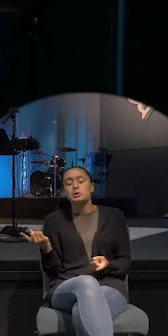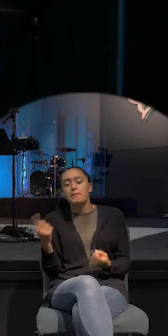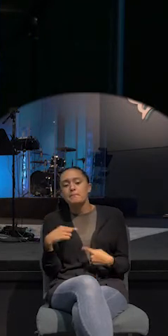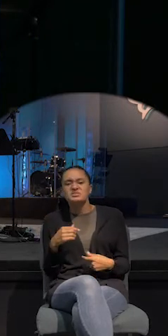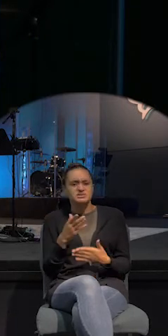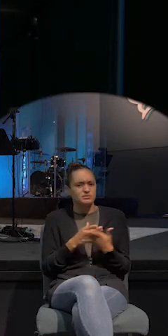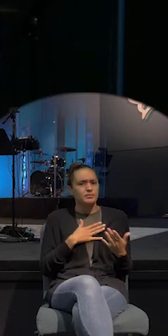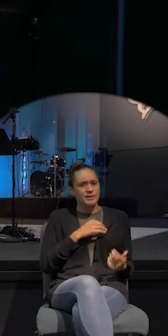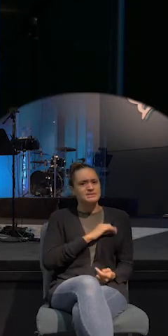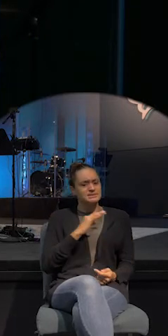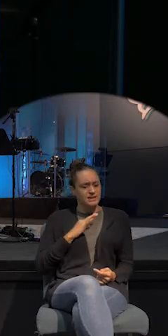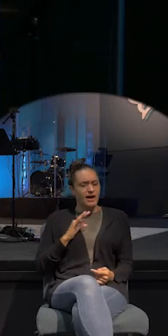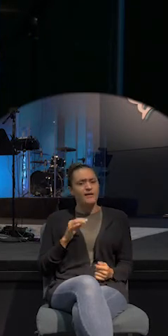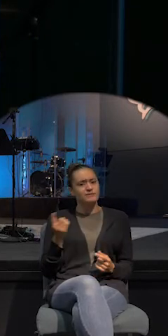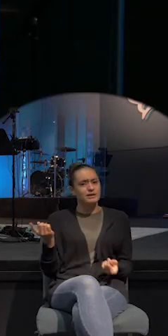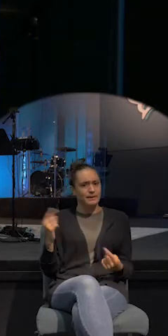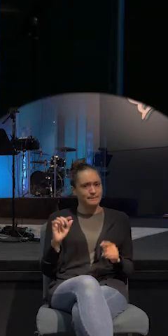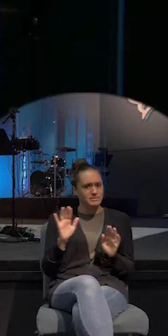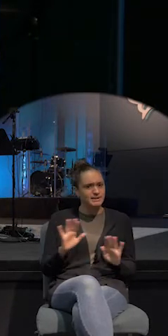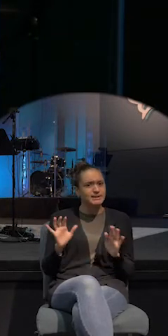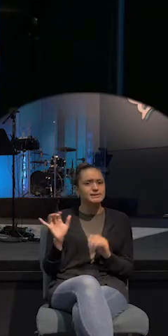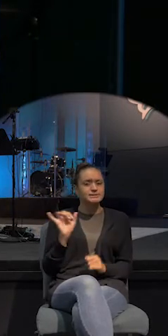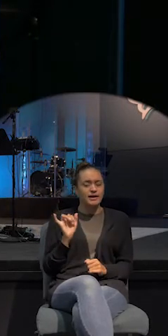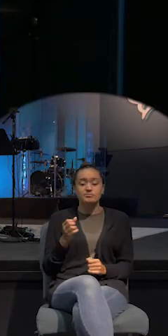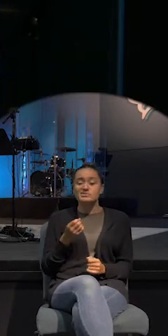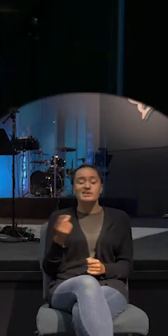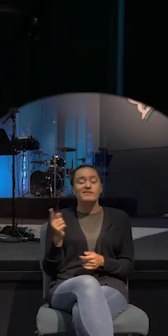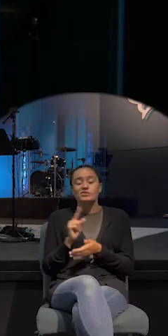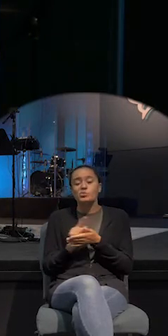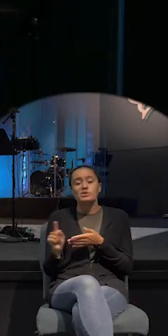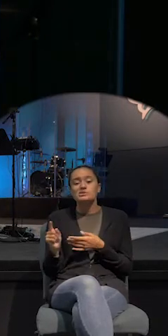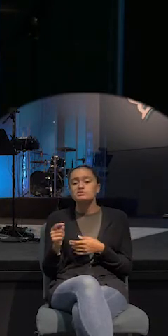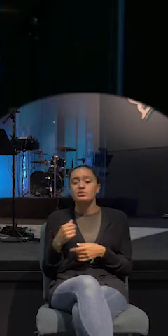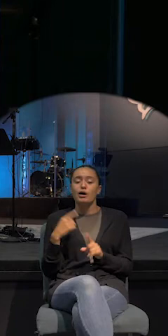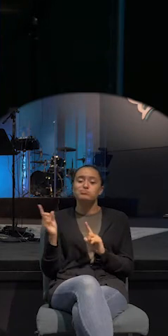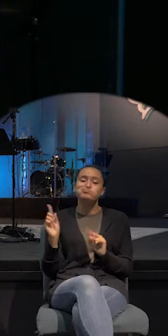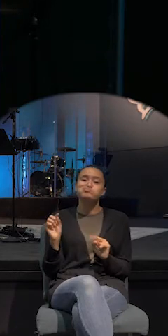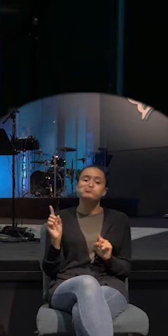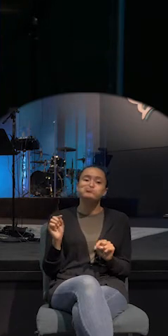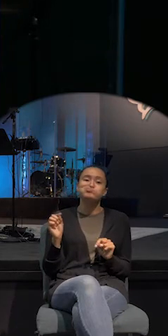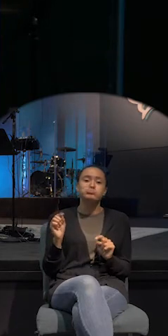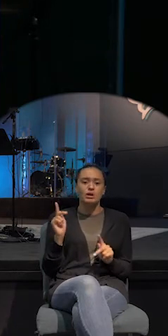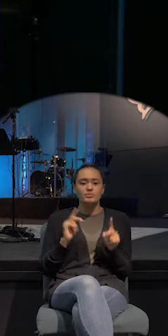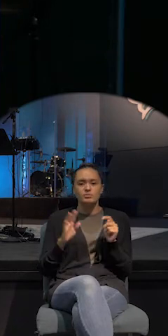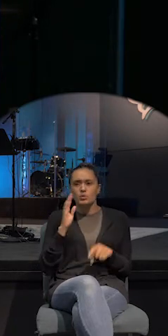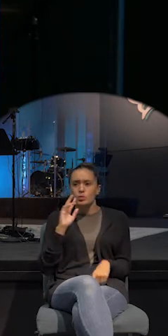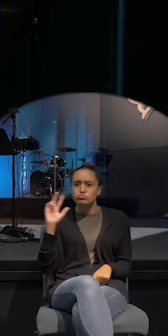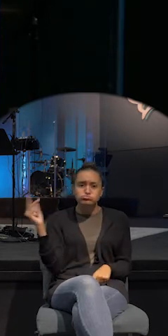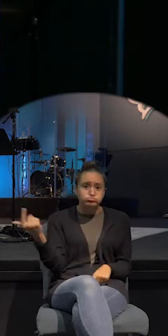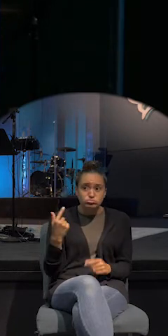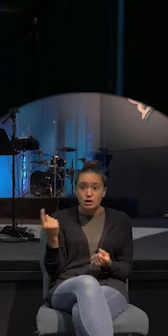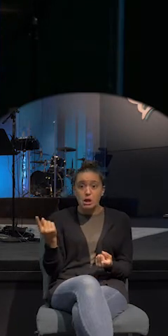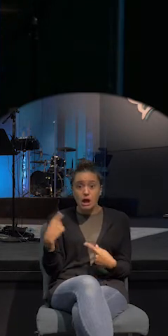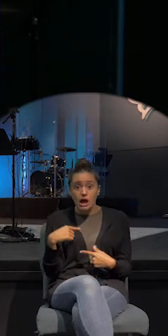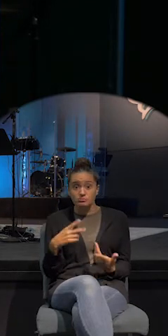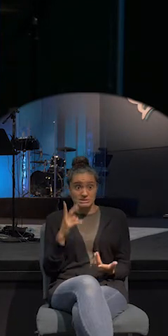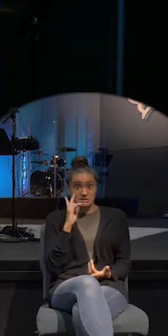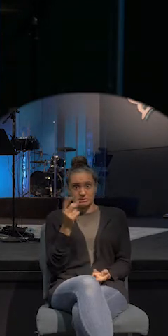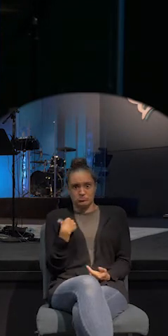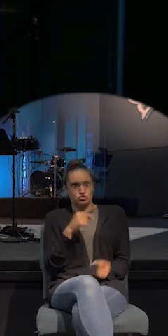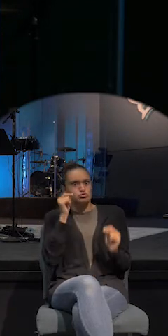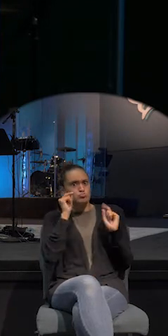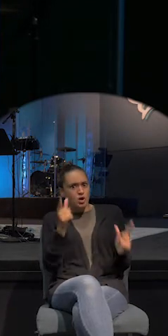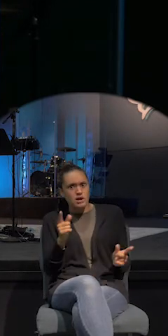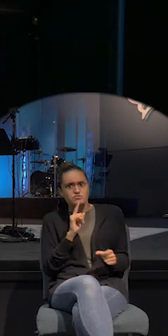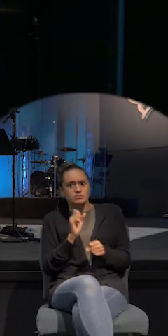my staff were here also on Sundays. For several weeks, I would just come, and when people would pull up in the driveway, they'd see us. They were surprised. They